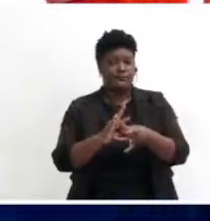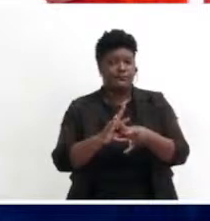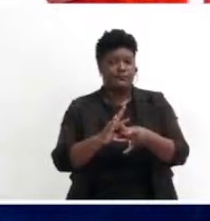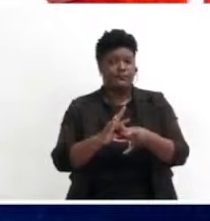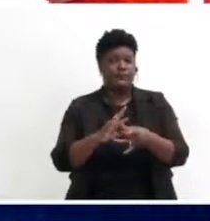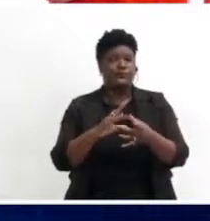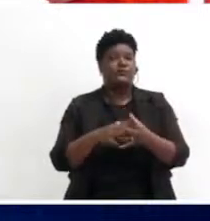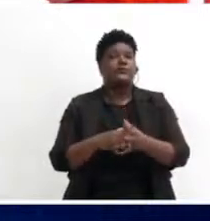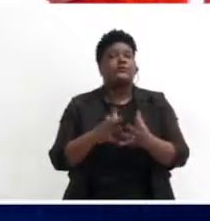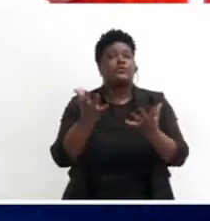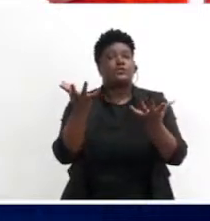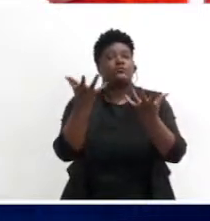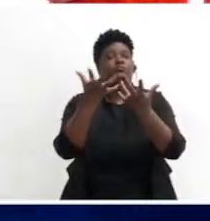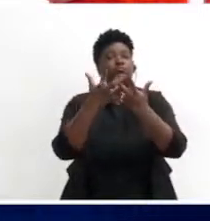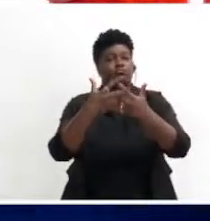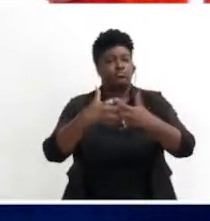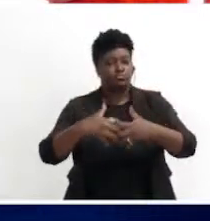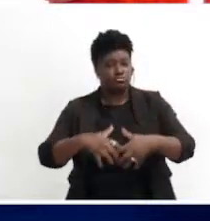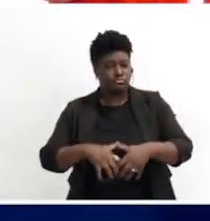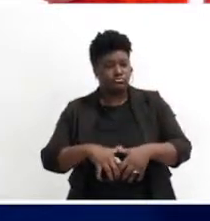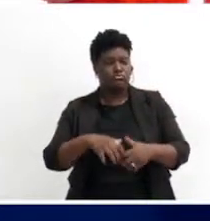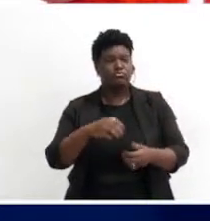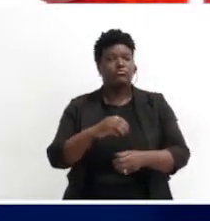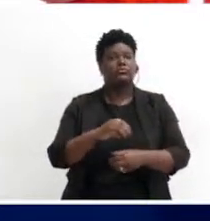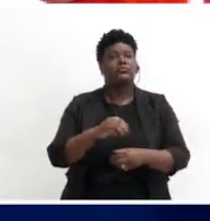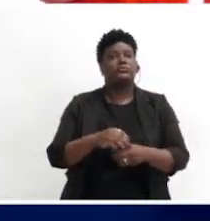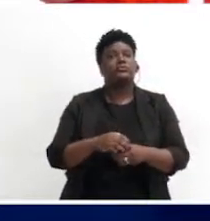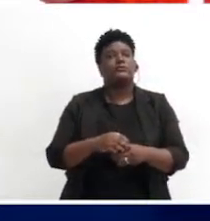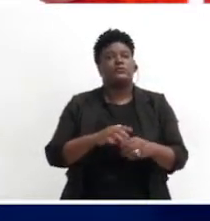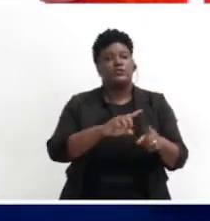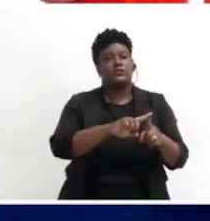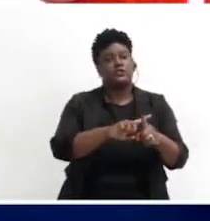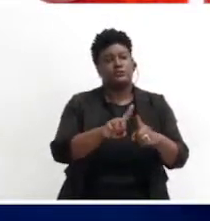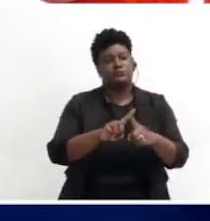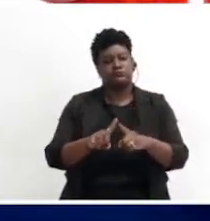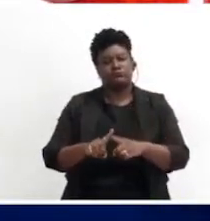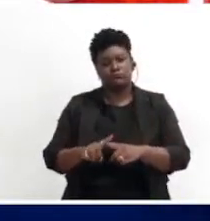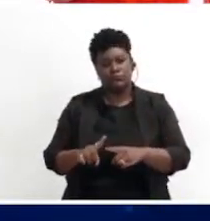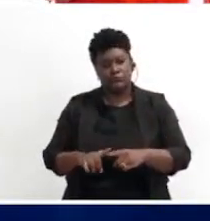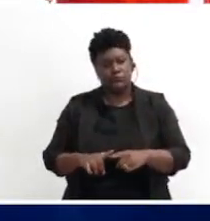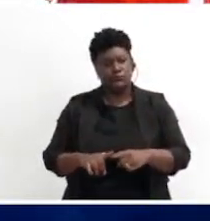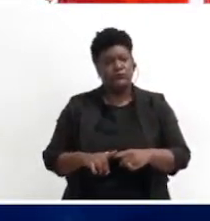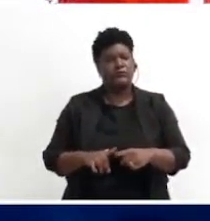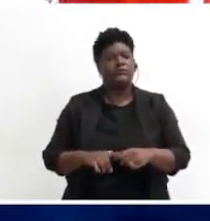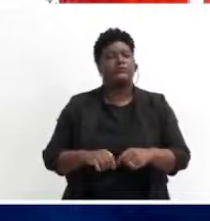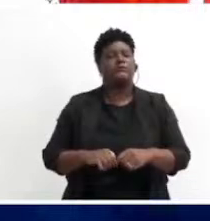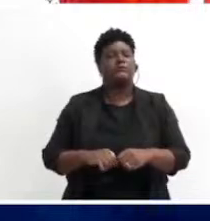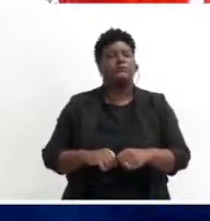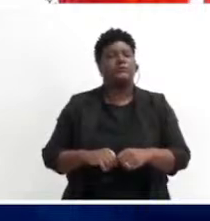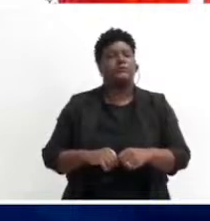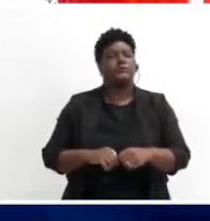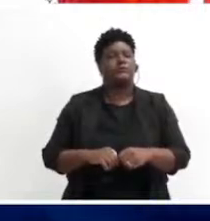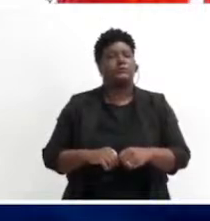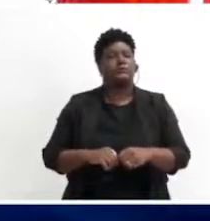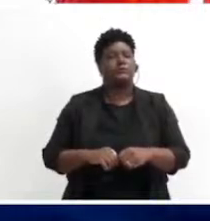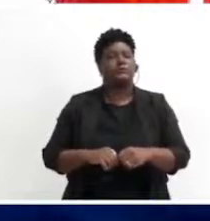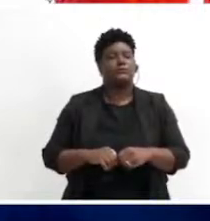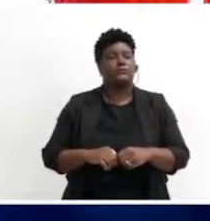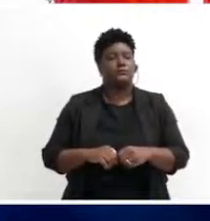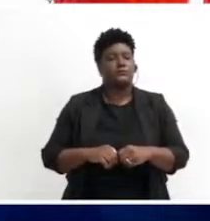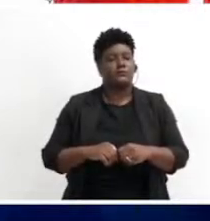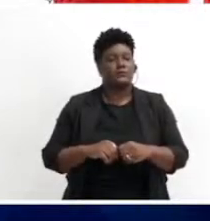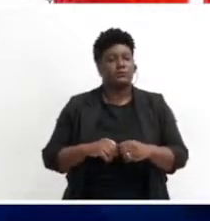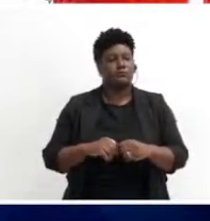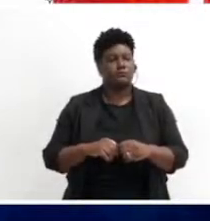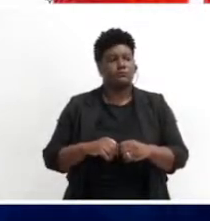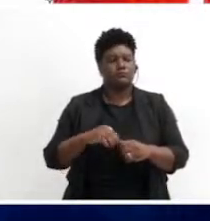bond. And you form what we call an IMC, or intermetallic compound. So, for example, if you have